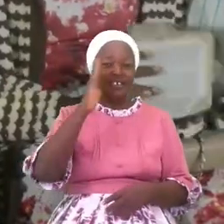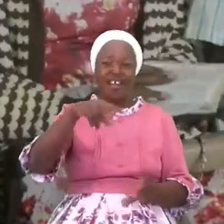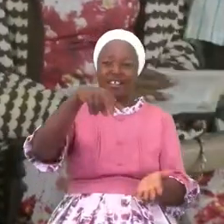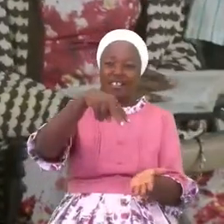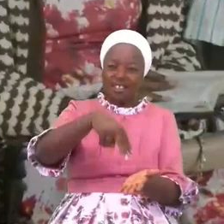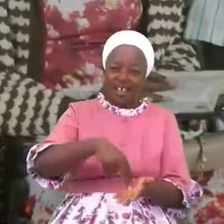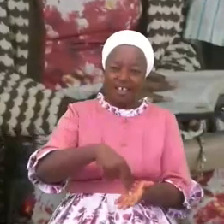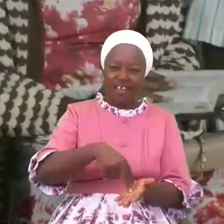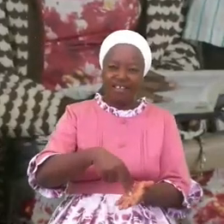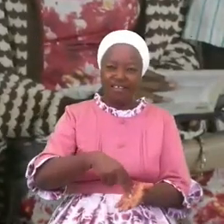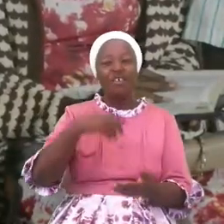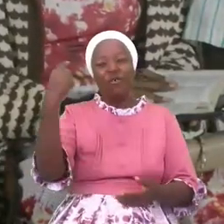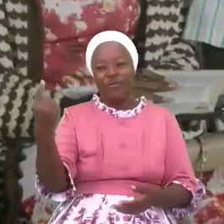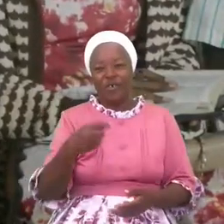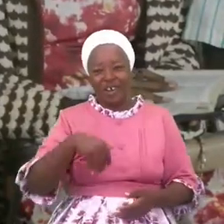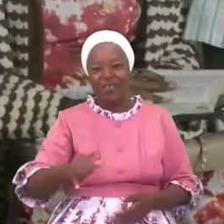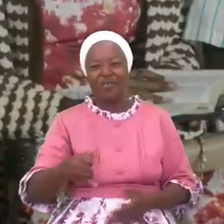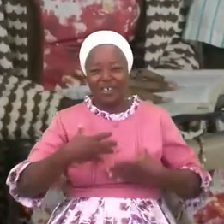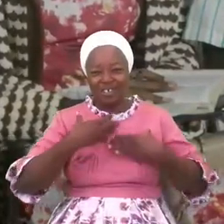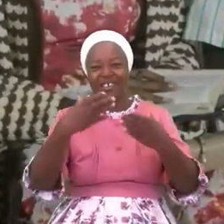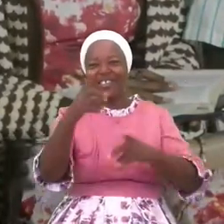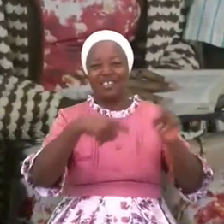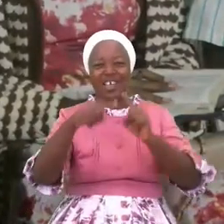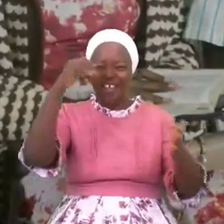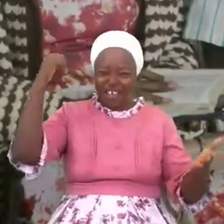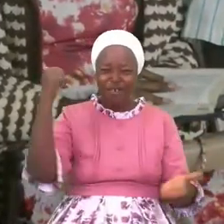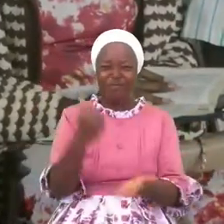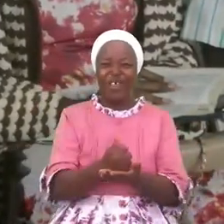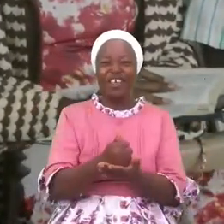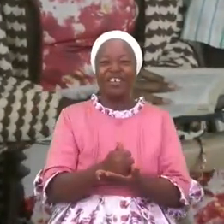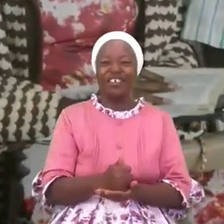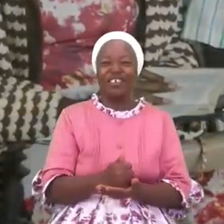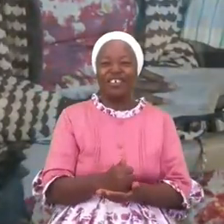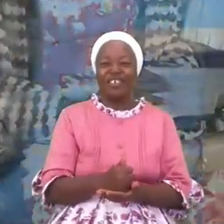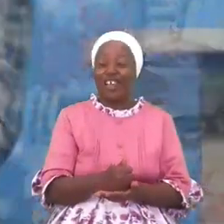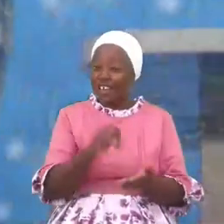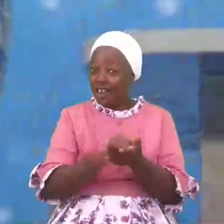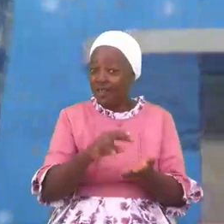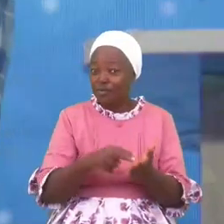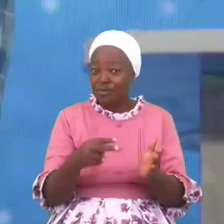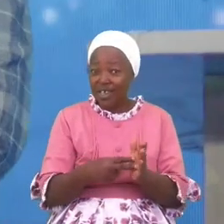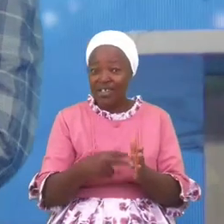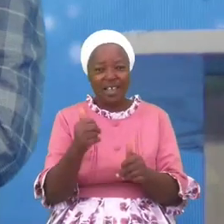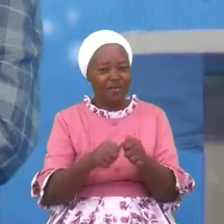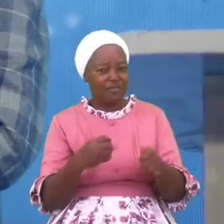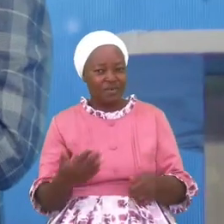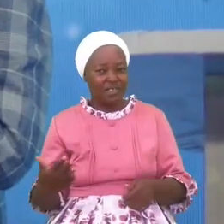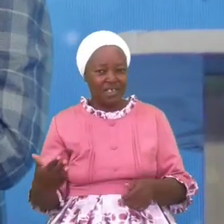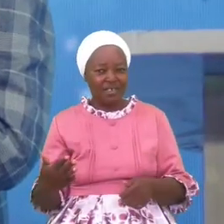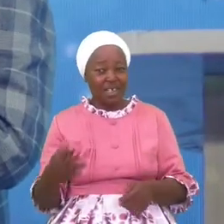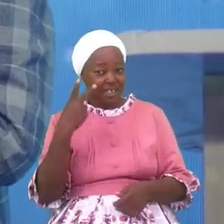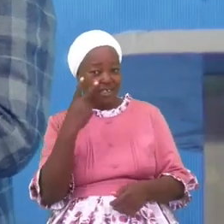Amen. That means everything visible, everything